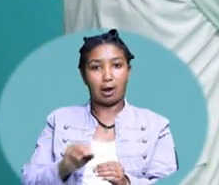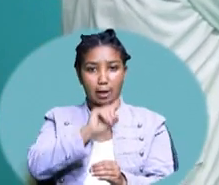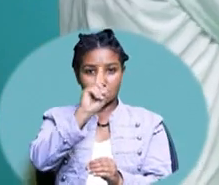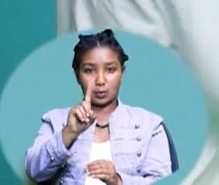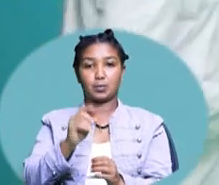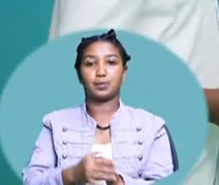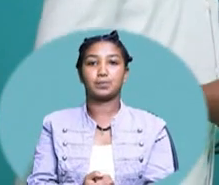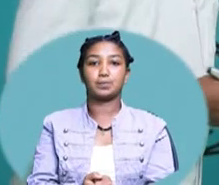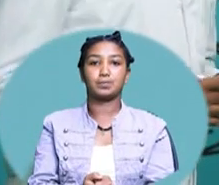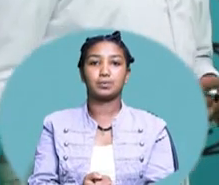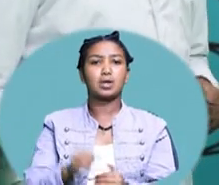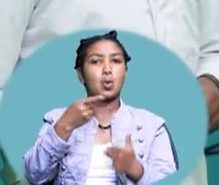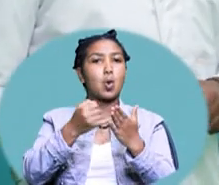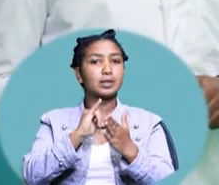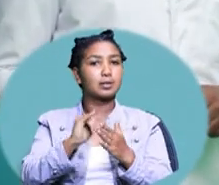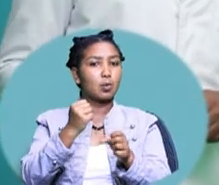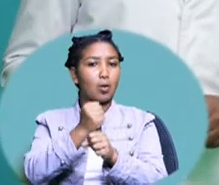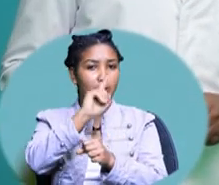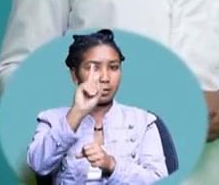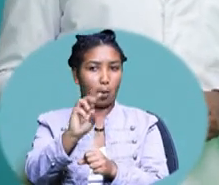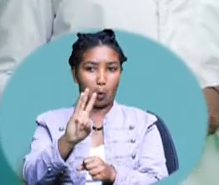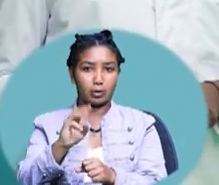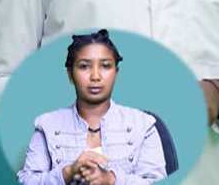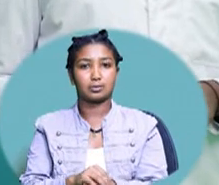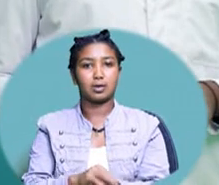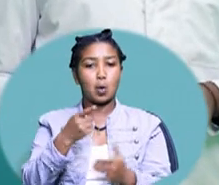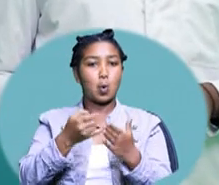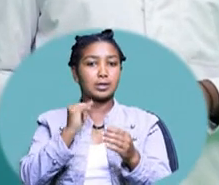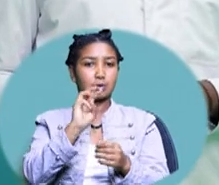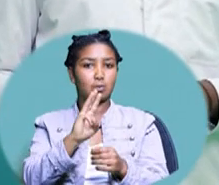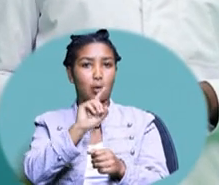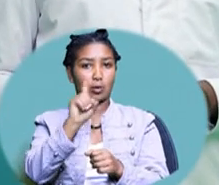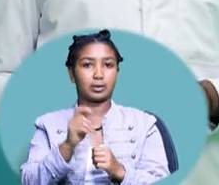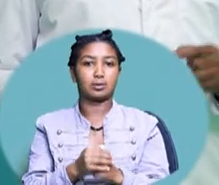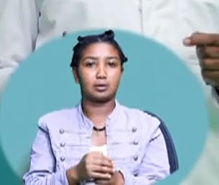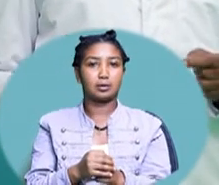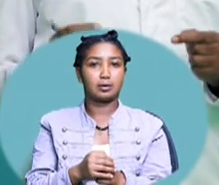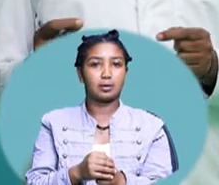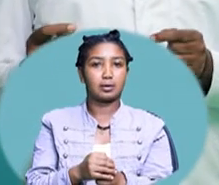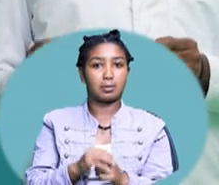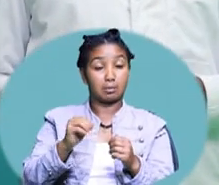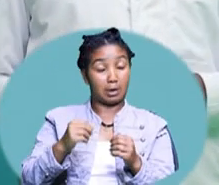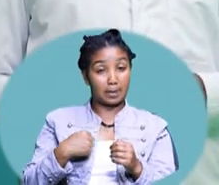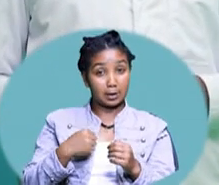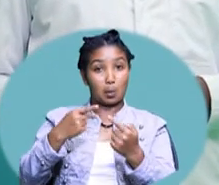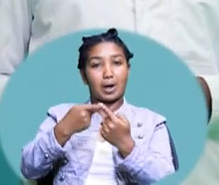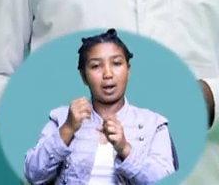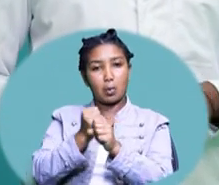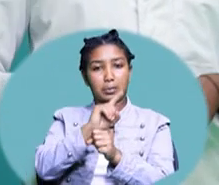you a question. What is work? What is work? What I mean is mechanical